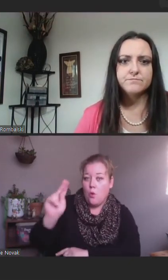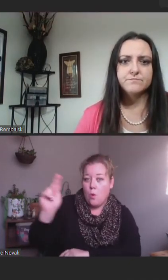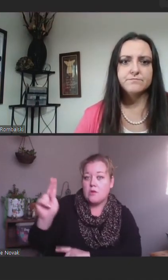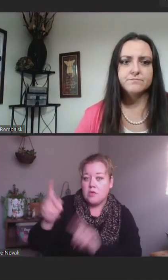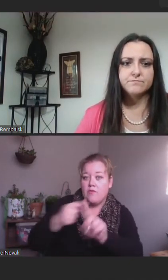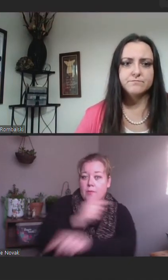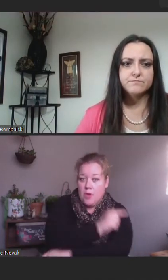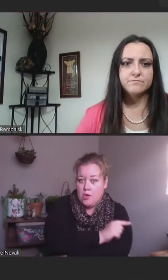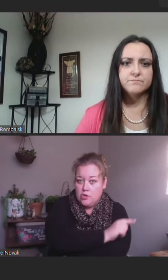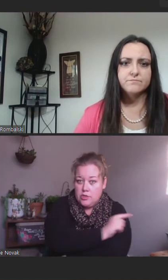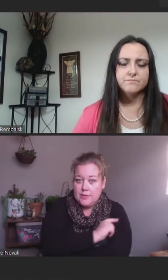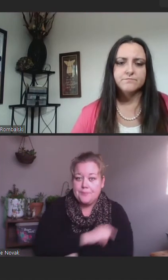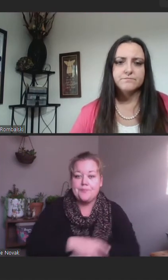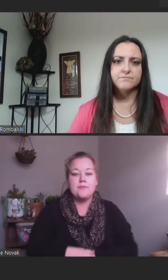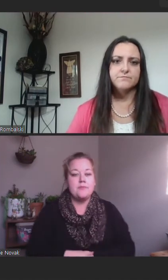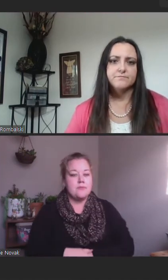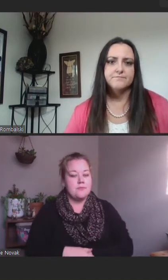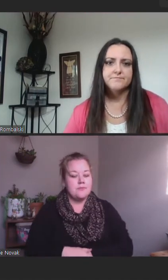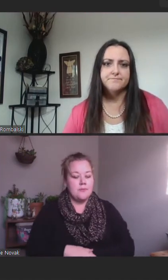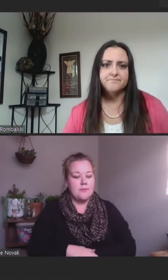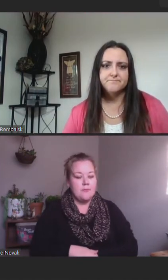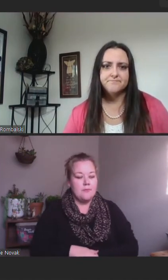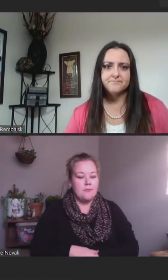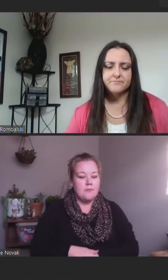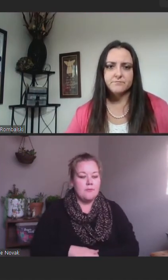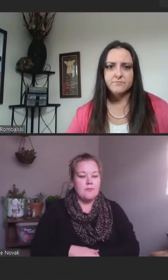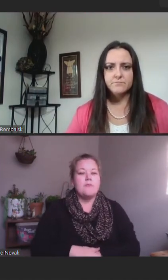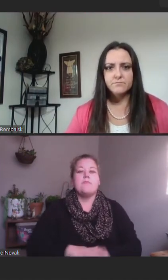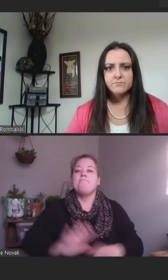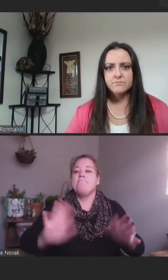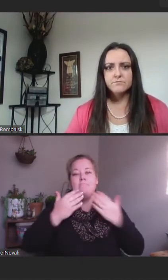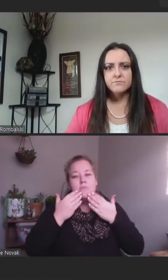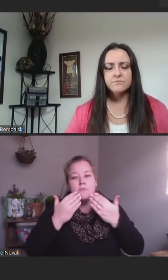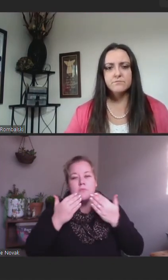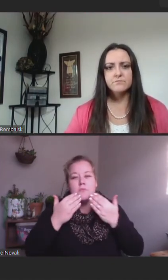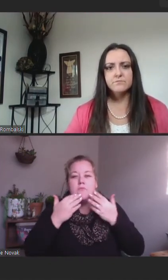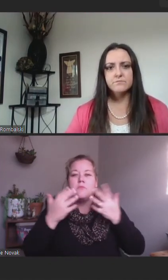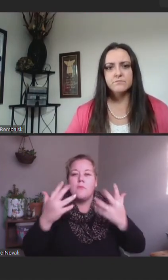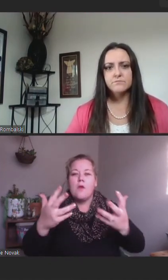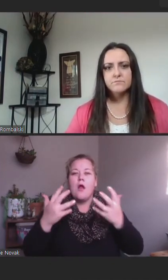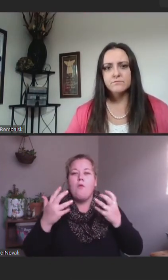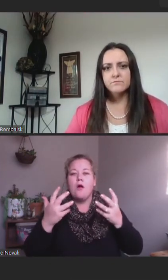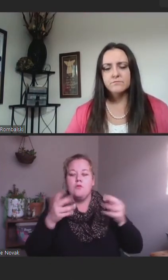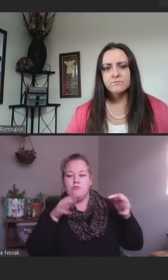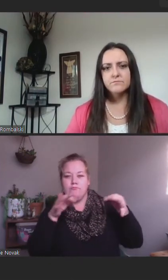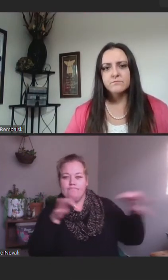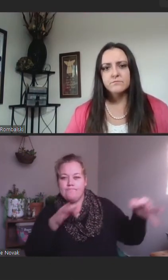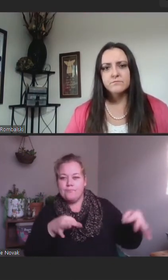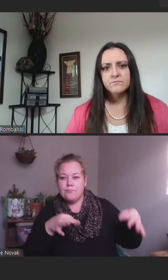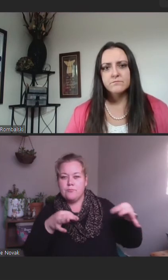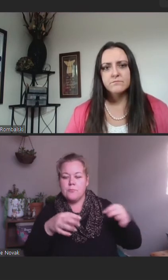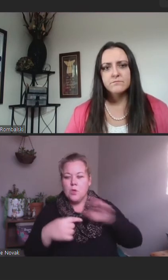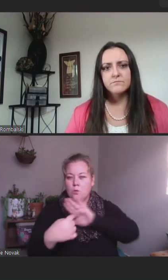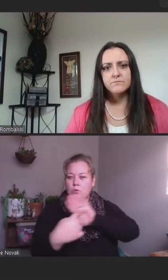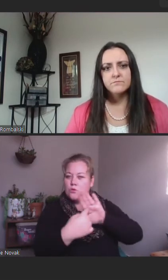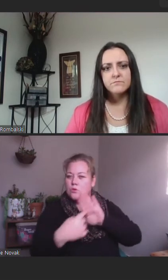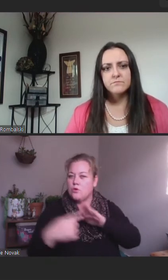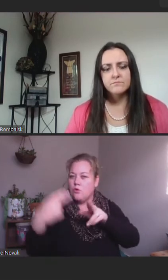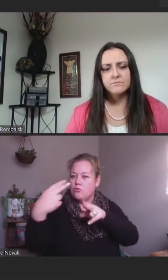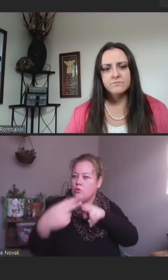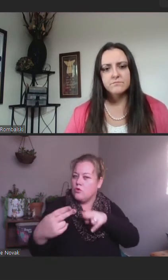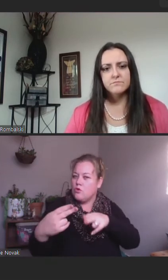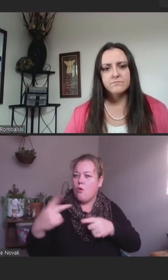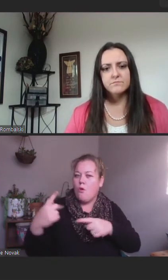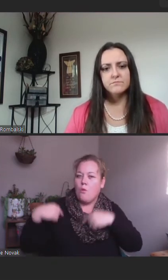Thank you, Jen. I really just want to give a snapshot and maybe peel the lid back on some of the challenges we're facing in healthcare and at Gunderson